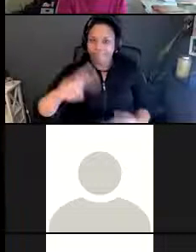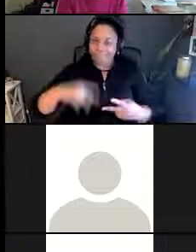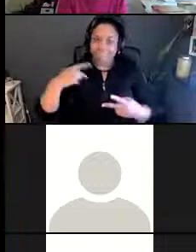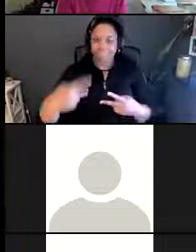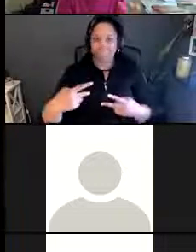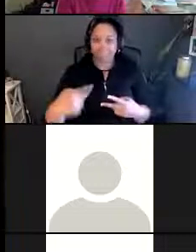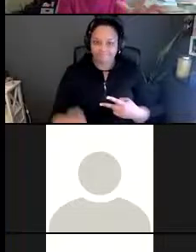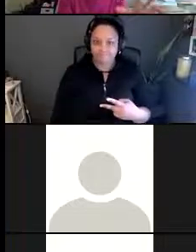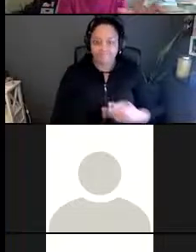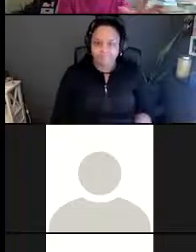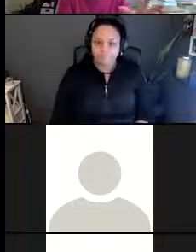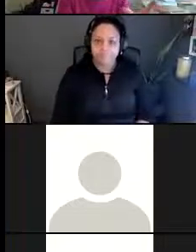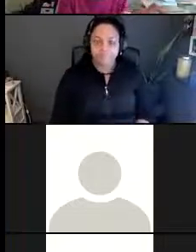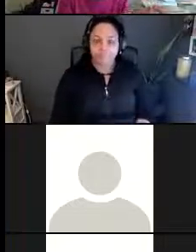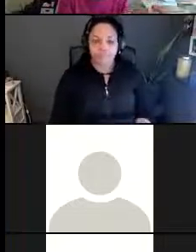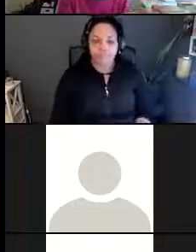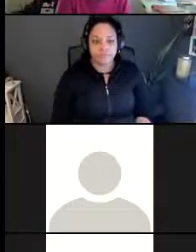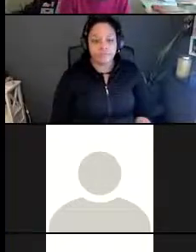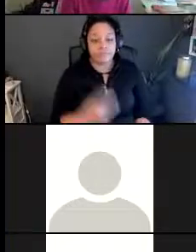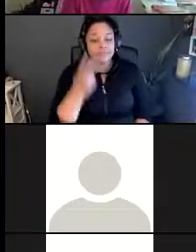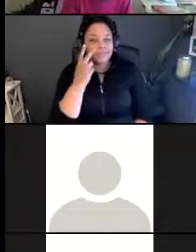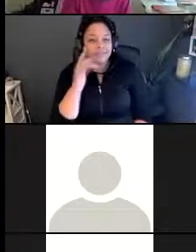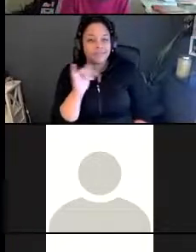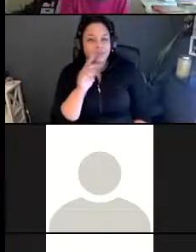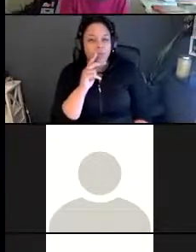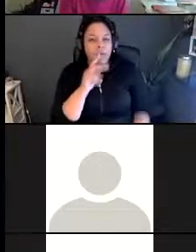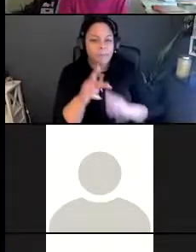policy level. Look at smoking policies, for